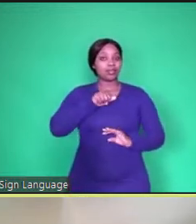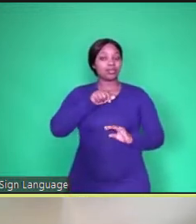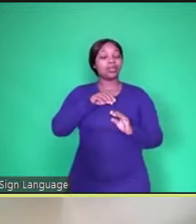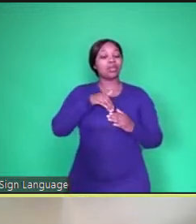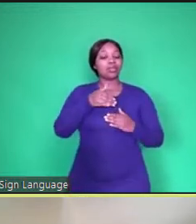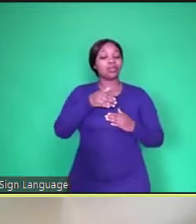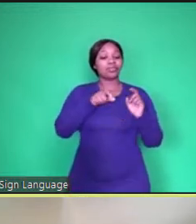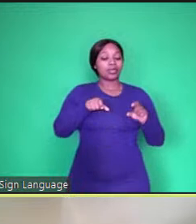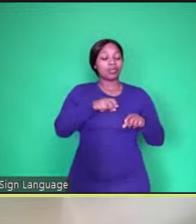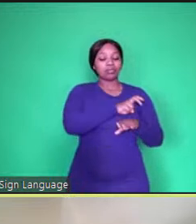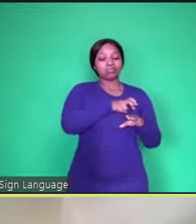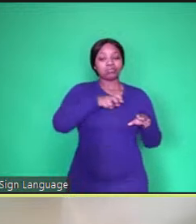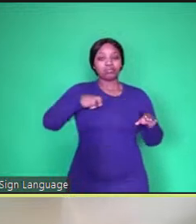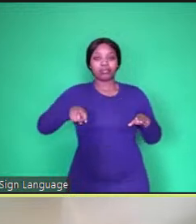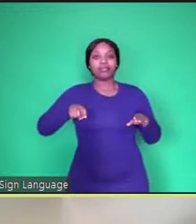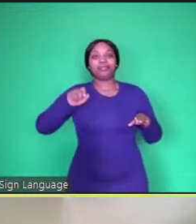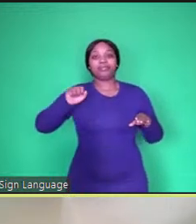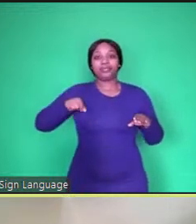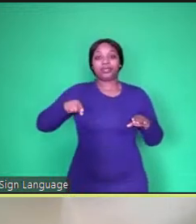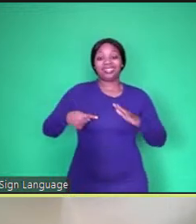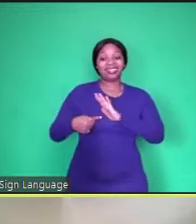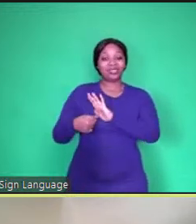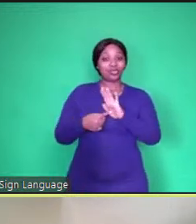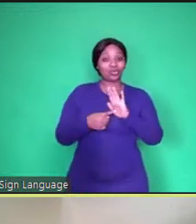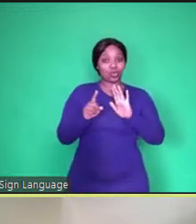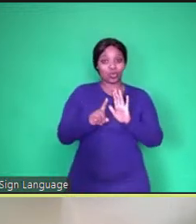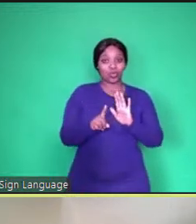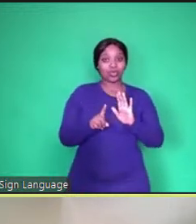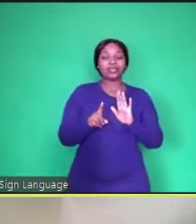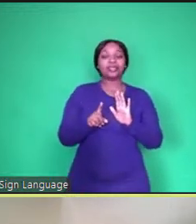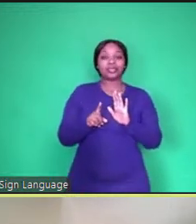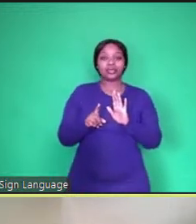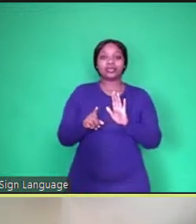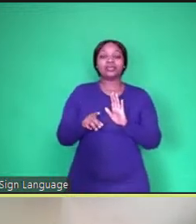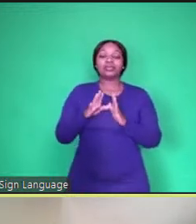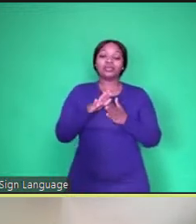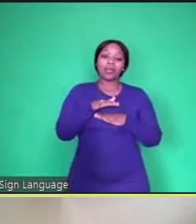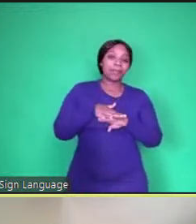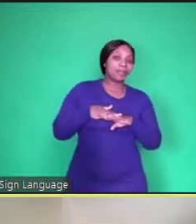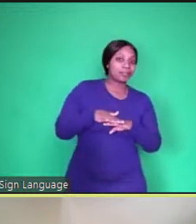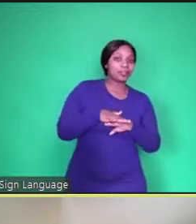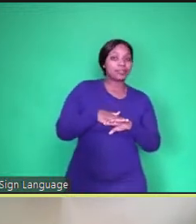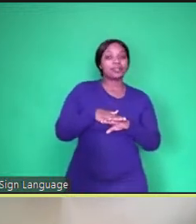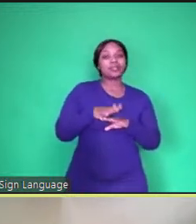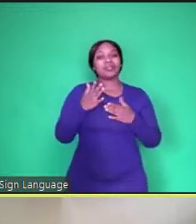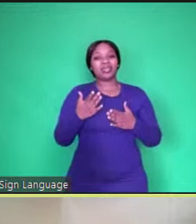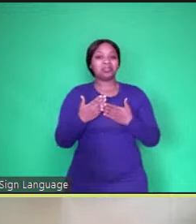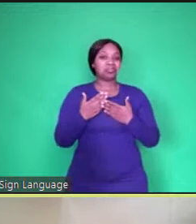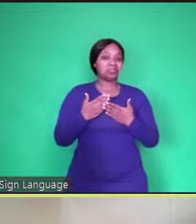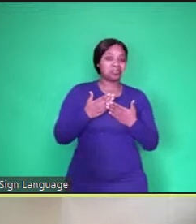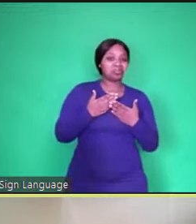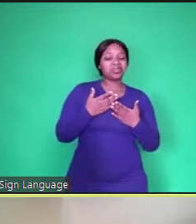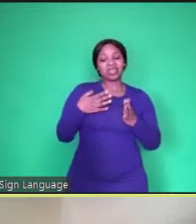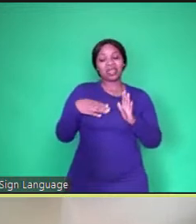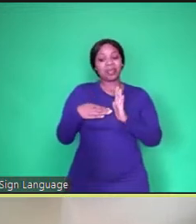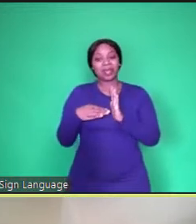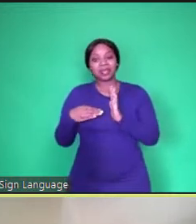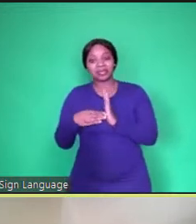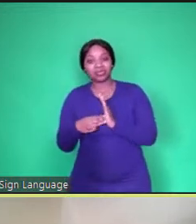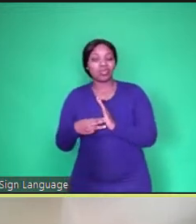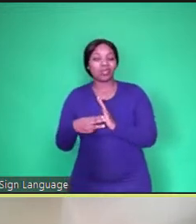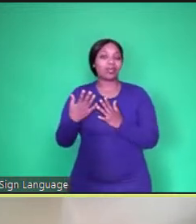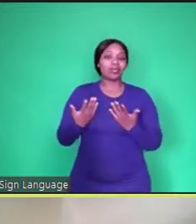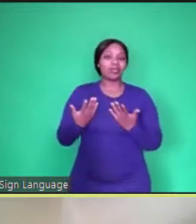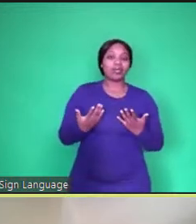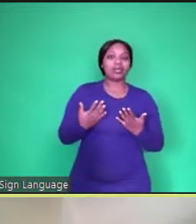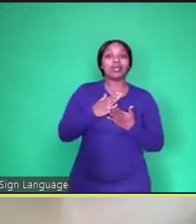shows that companion regression shows no variation by sex or matric, into education level, matric level,